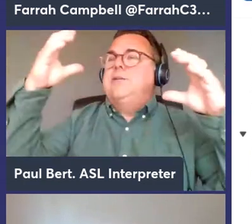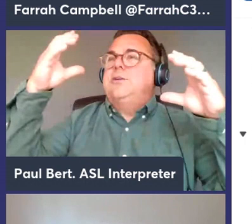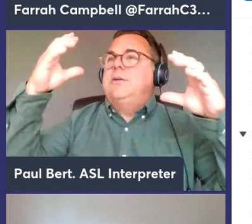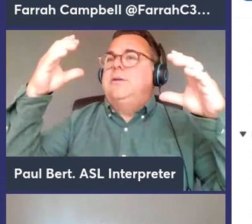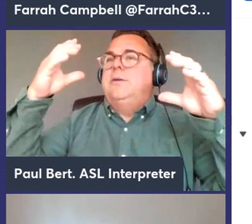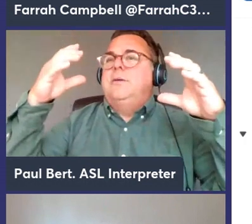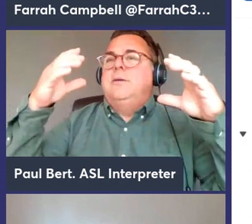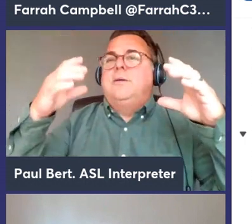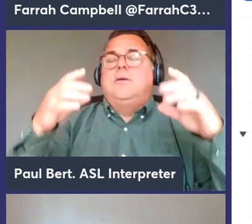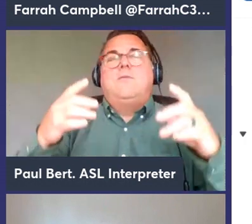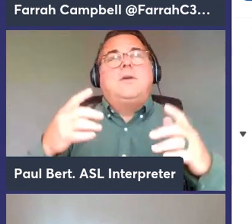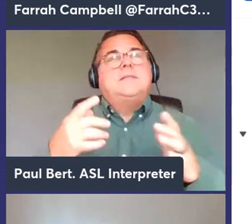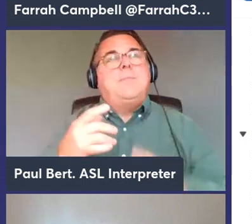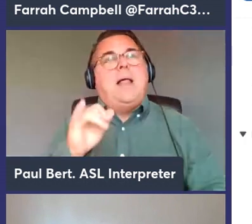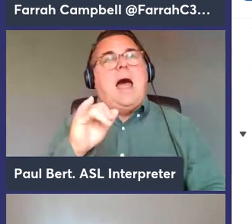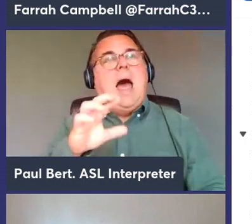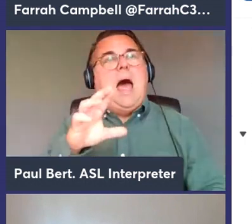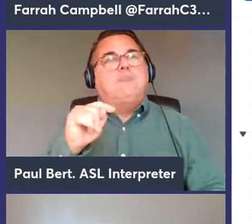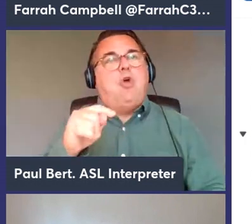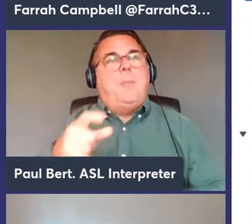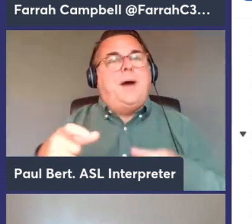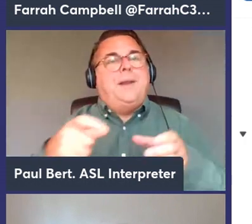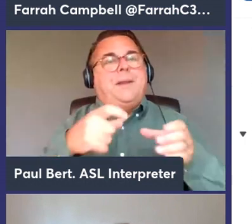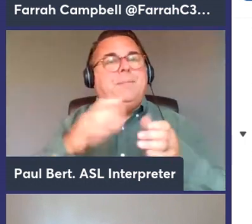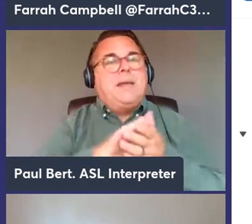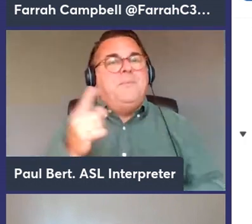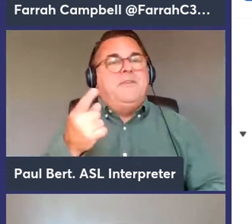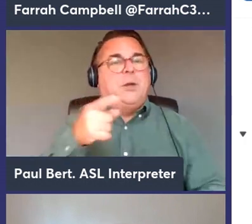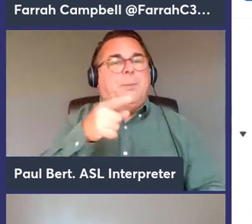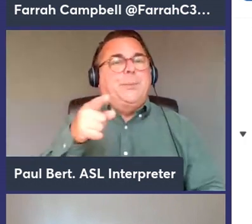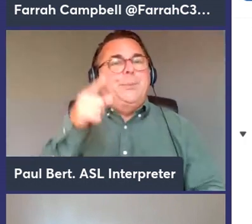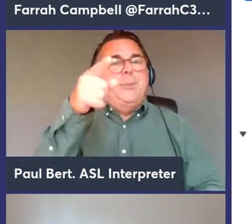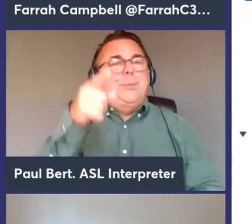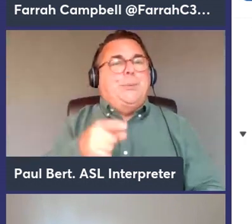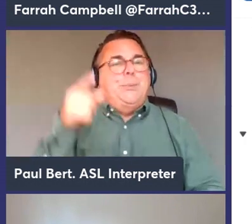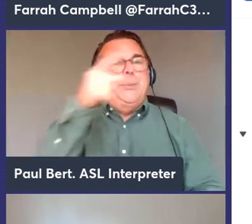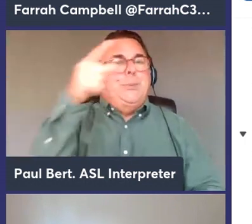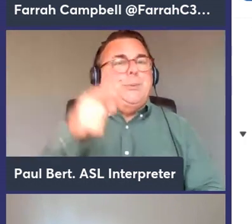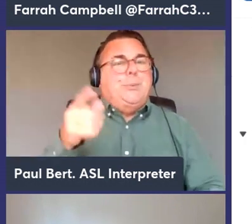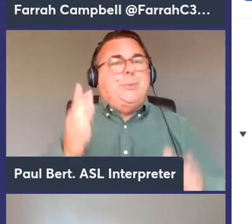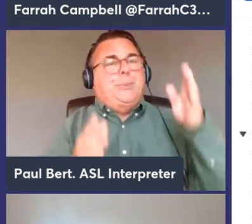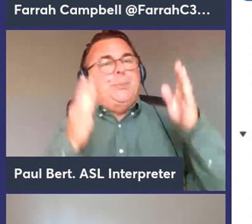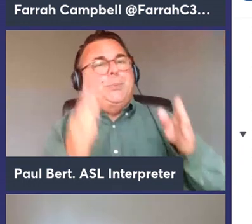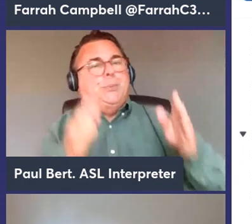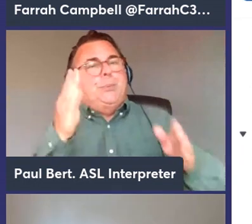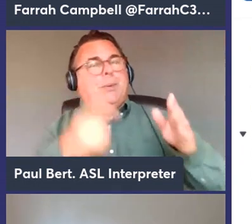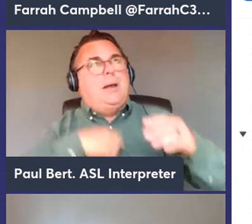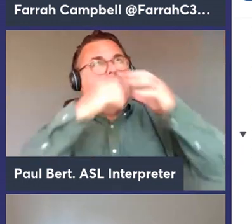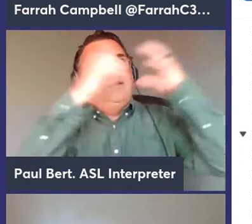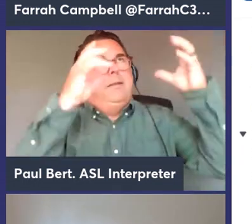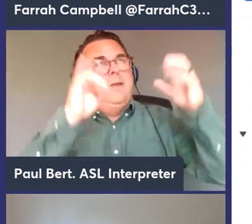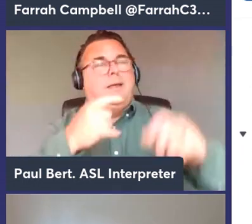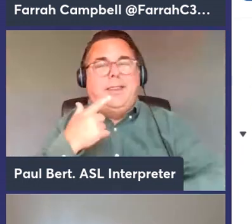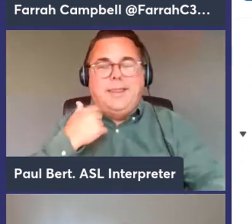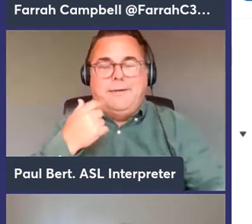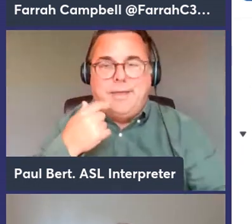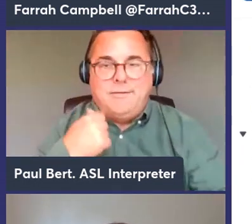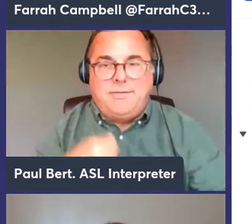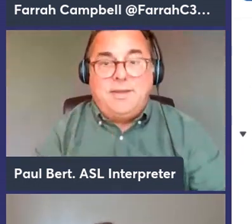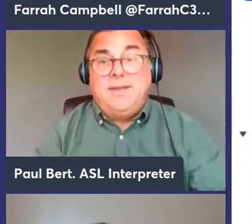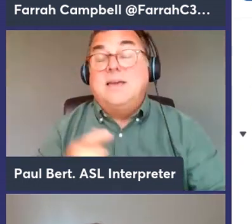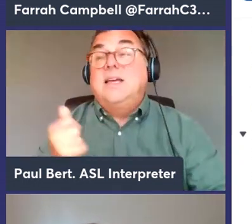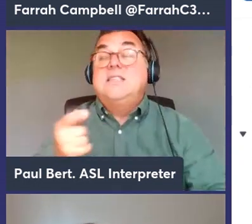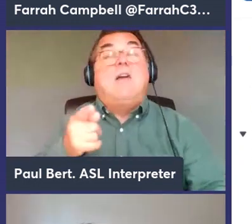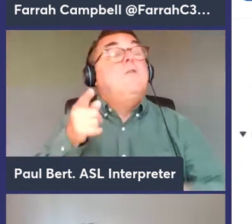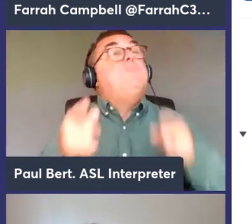an iRobot that's now turned into a finger that can help you. Right. Exactly. Exactly where my mind went. Just pressing all the